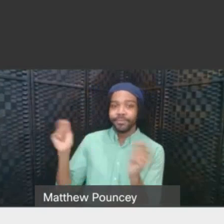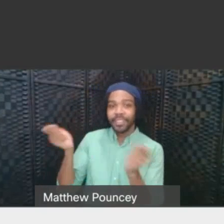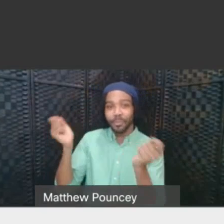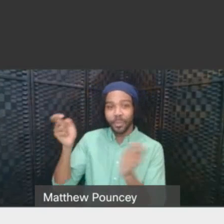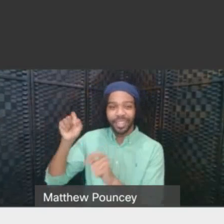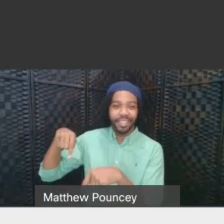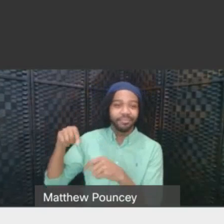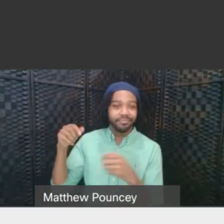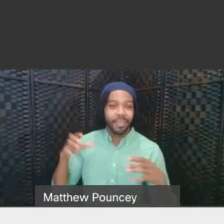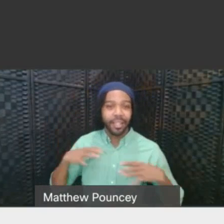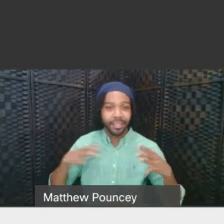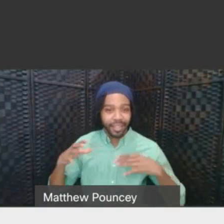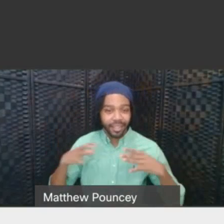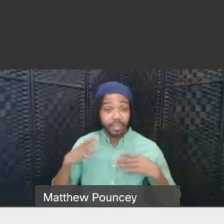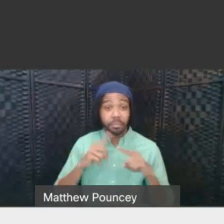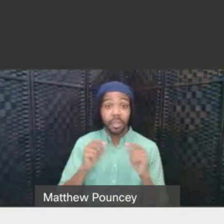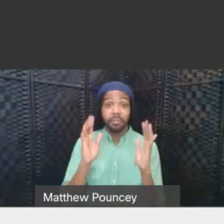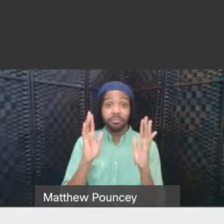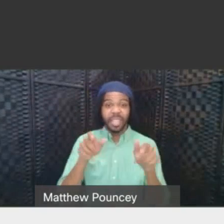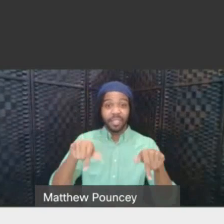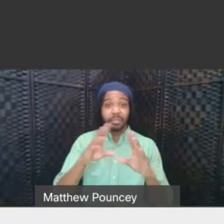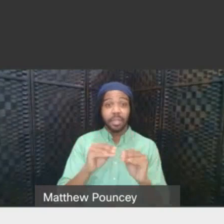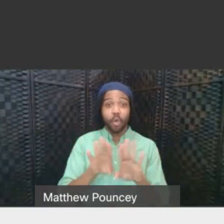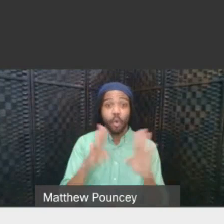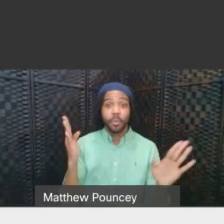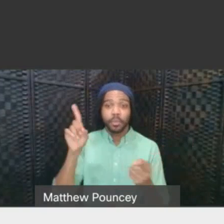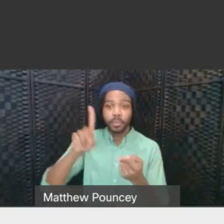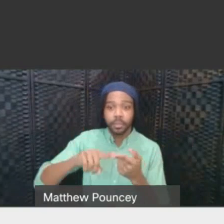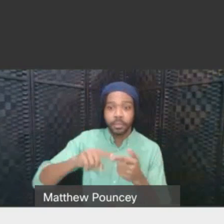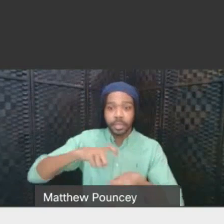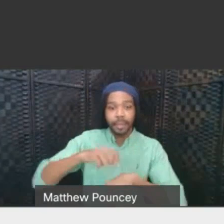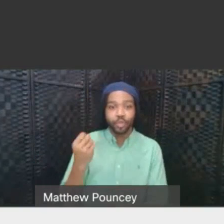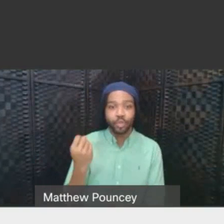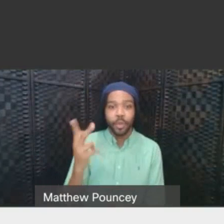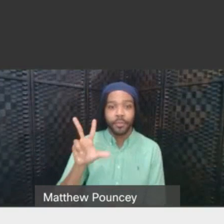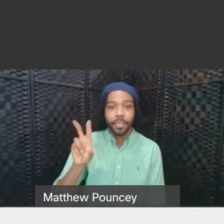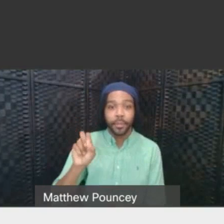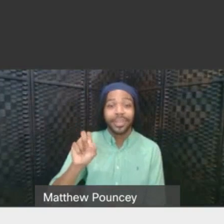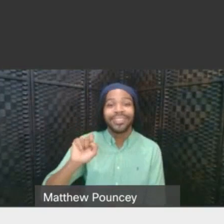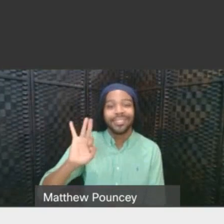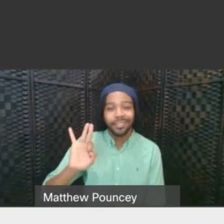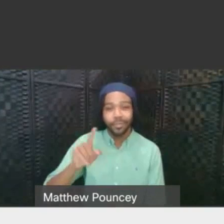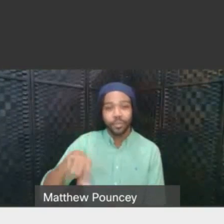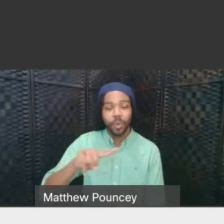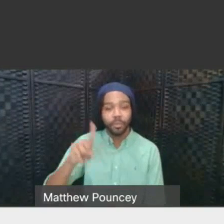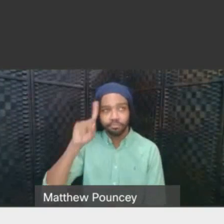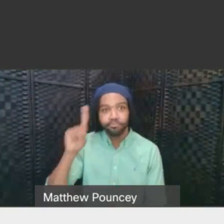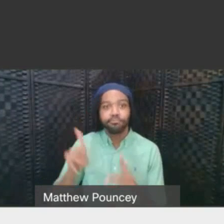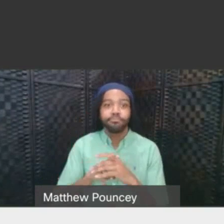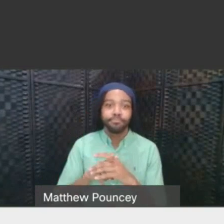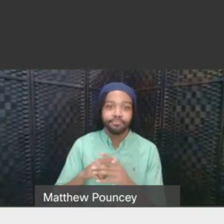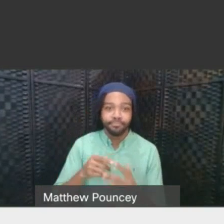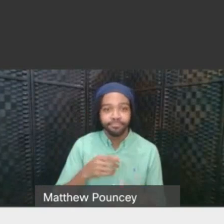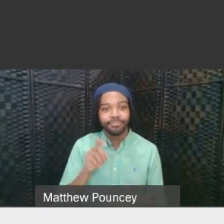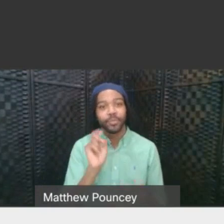We'll keep this open until 12:30. Just in the event people do, as you're about to end, sometimes questions